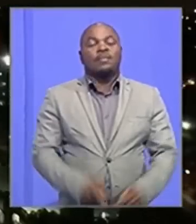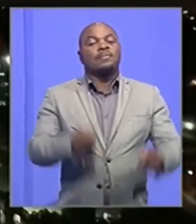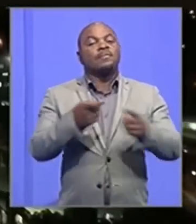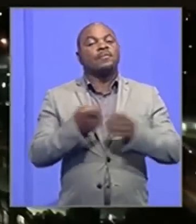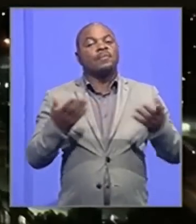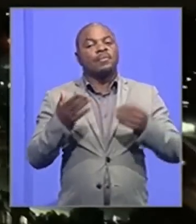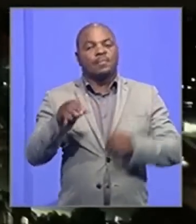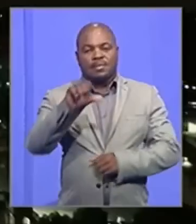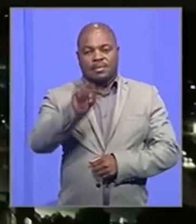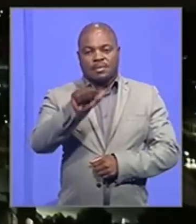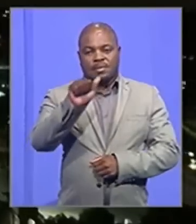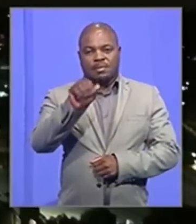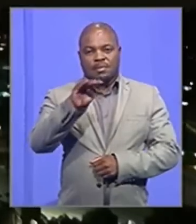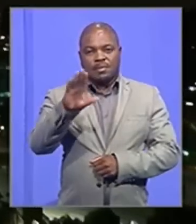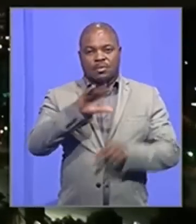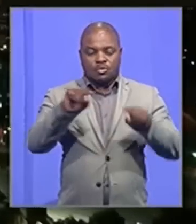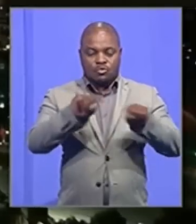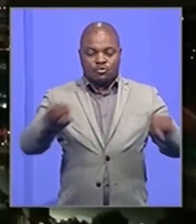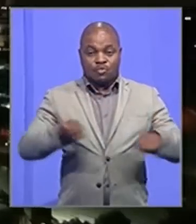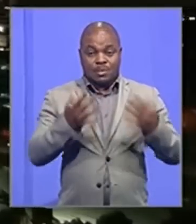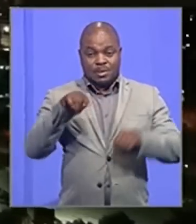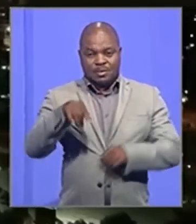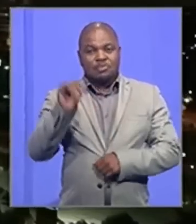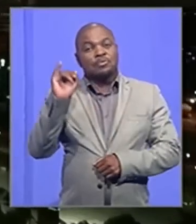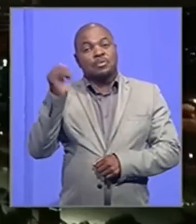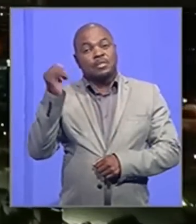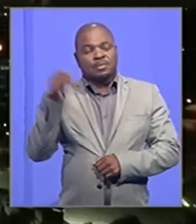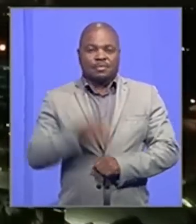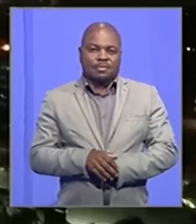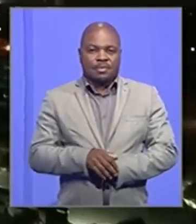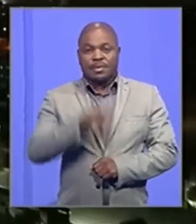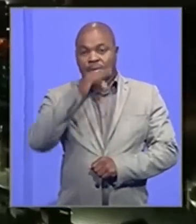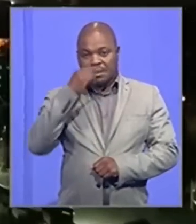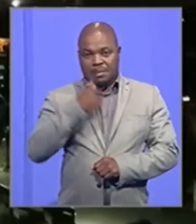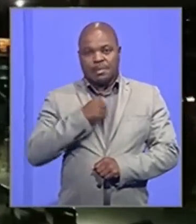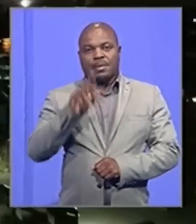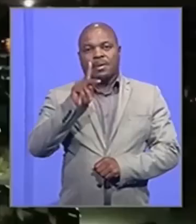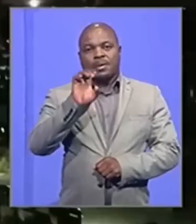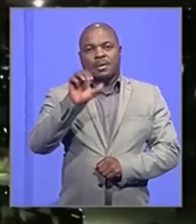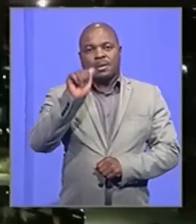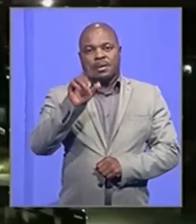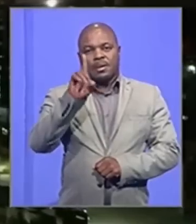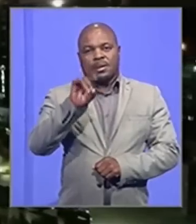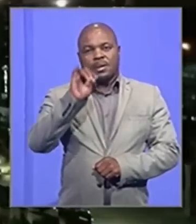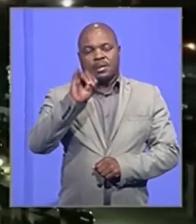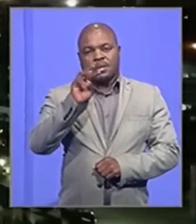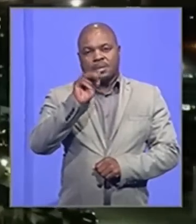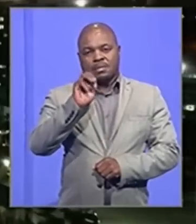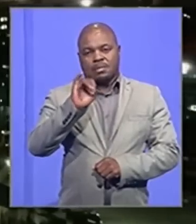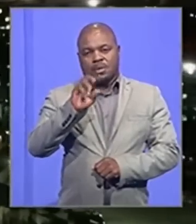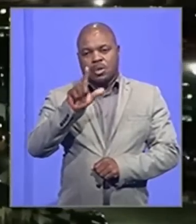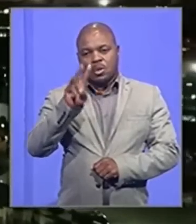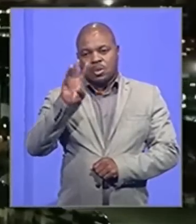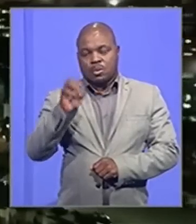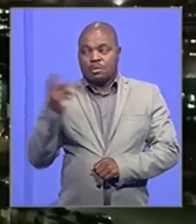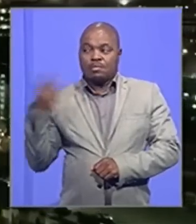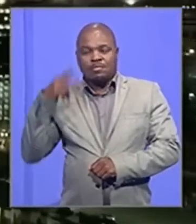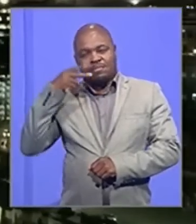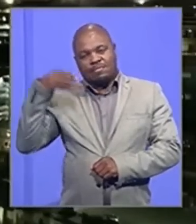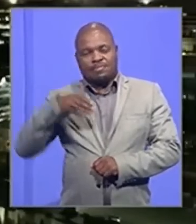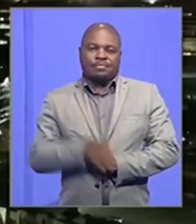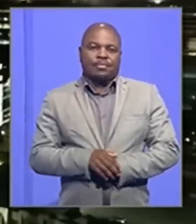Ka tlhamalalo go tswa mo SABC Studio 10 Auckland Park, Johannesburg, ke nna ke a Dimilo Mwalusi mme ke na le Augustine Letlalo. Re